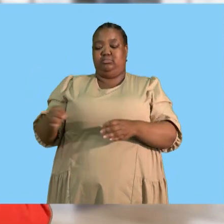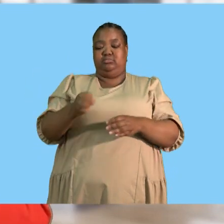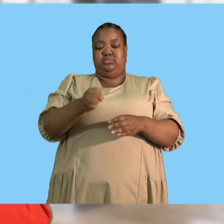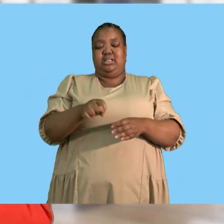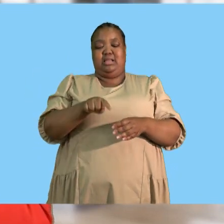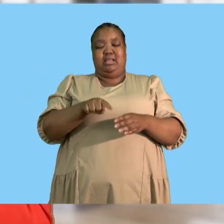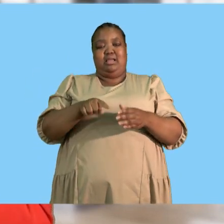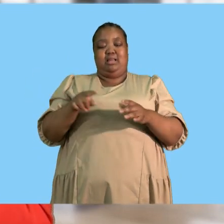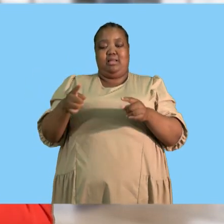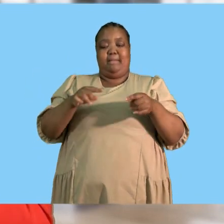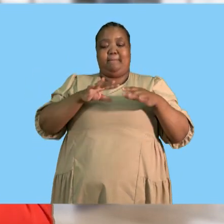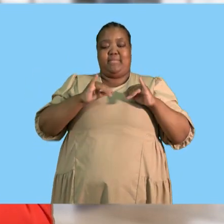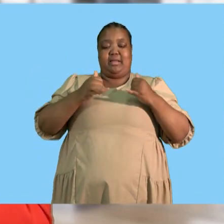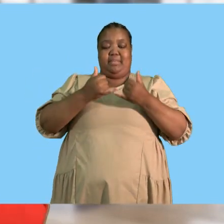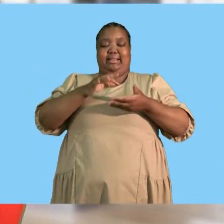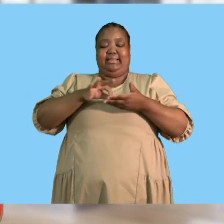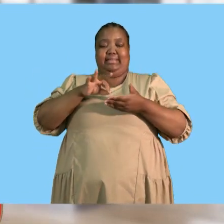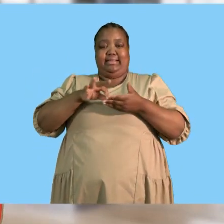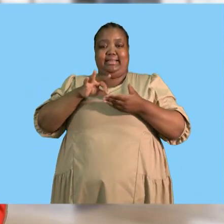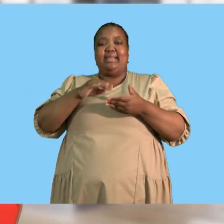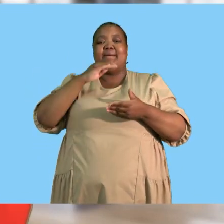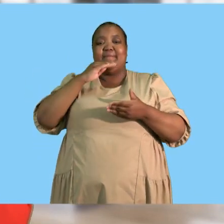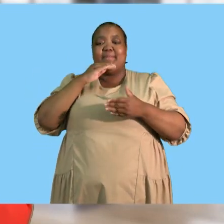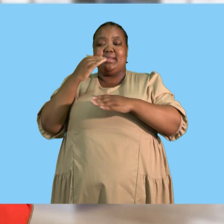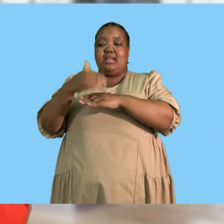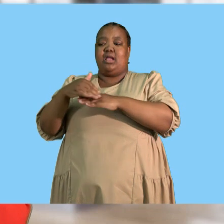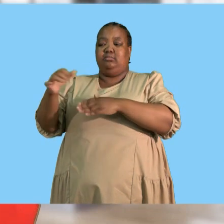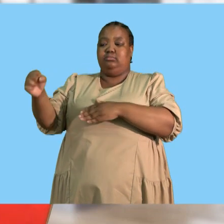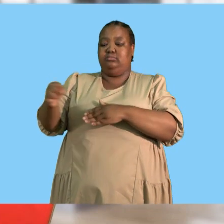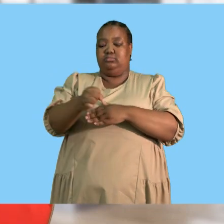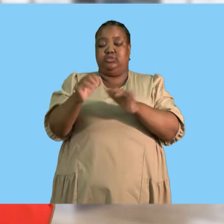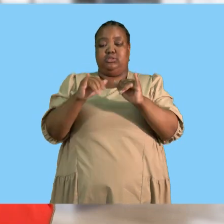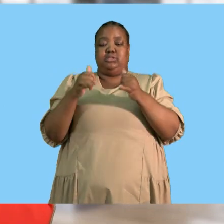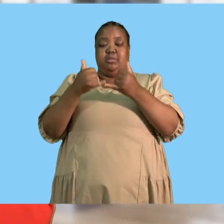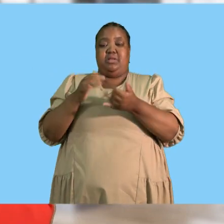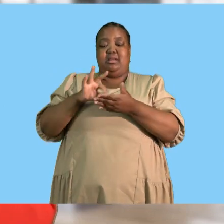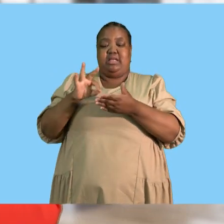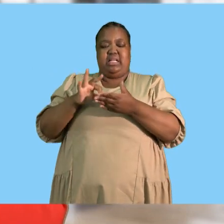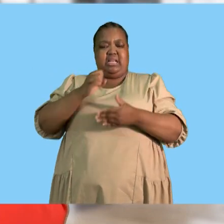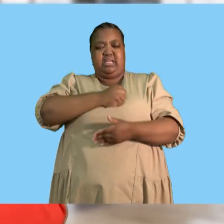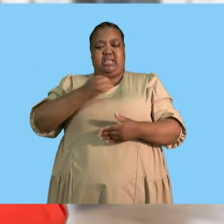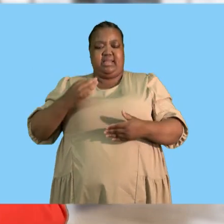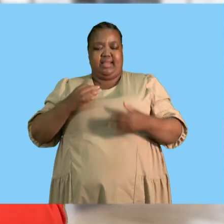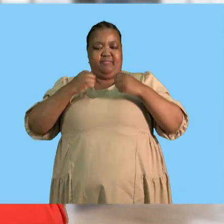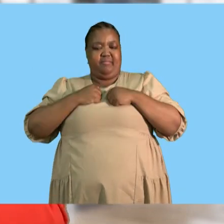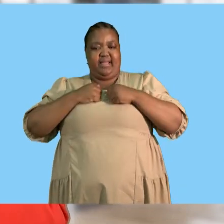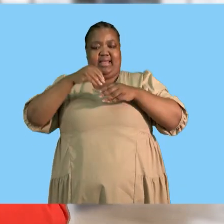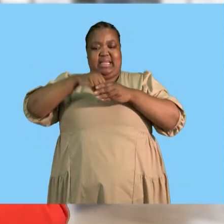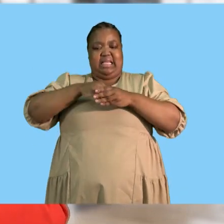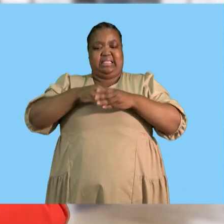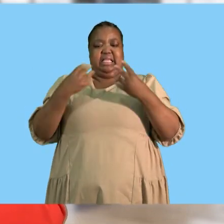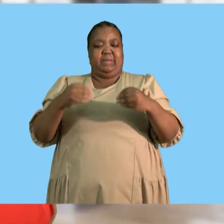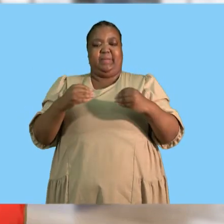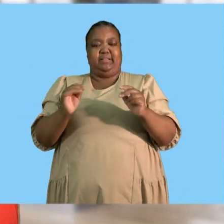behalf. Now, it means that I have outsourced a company to come and clean, not my employees inside